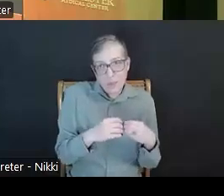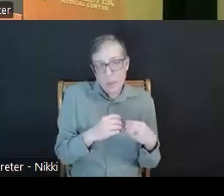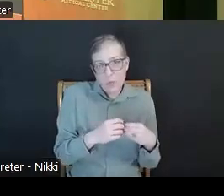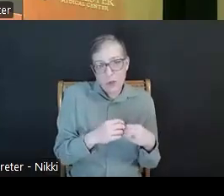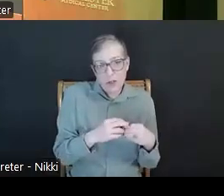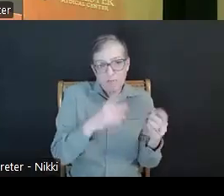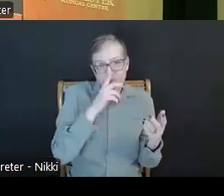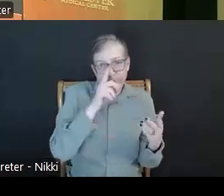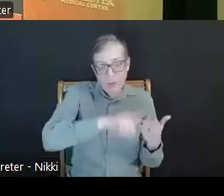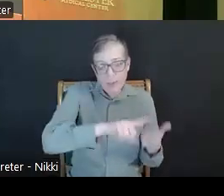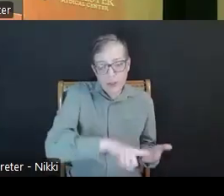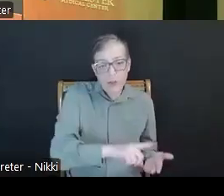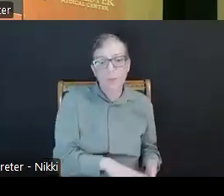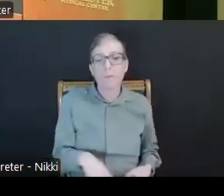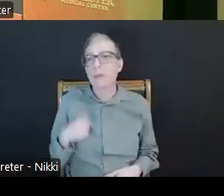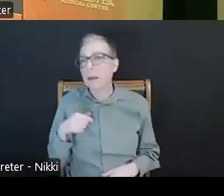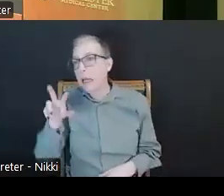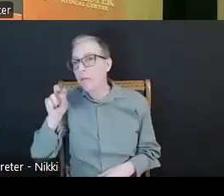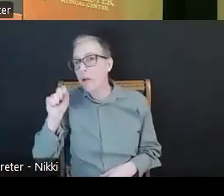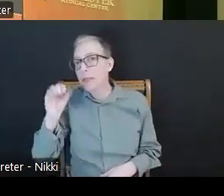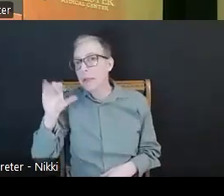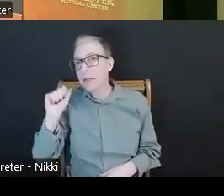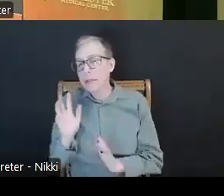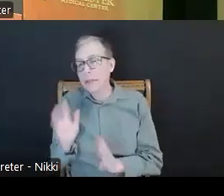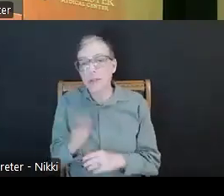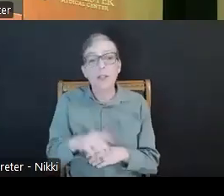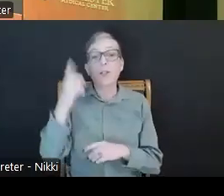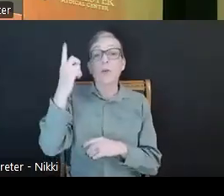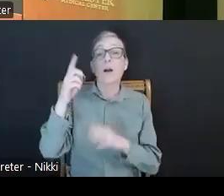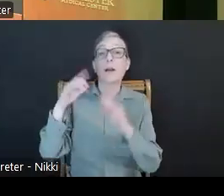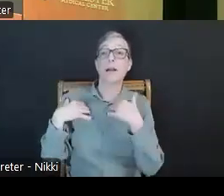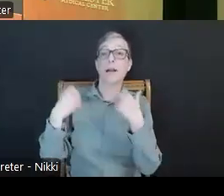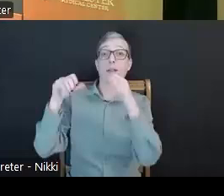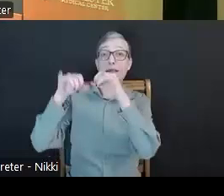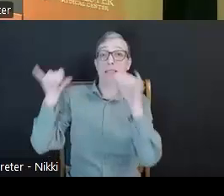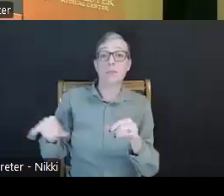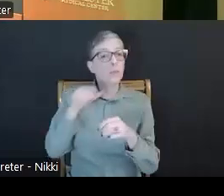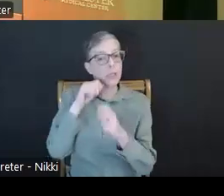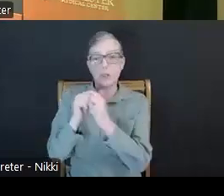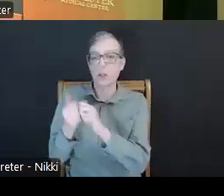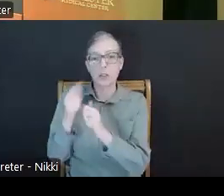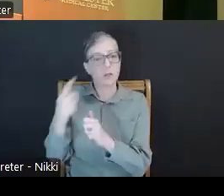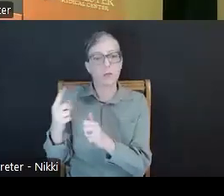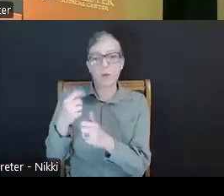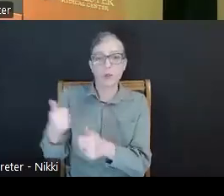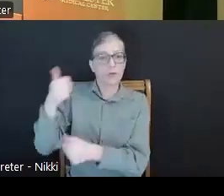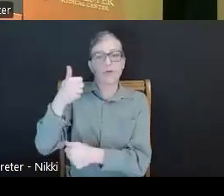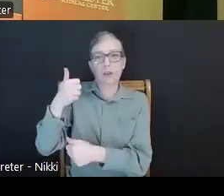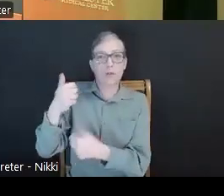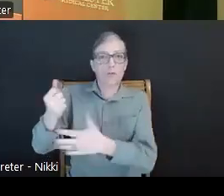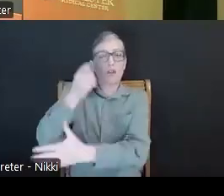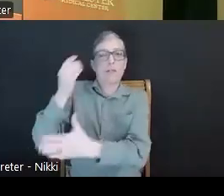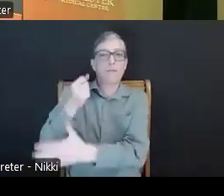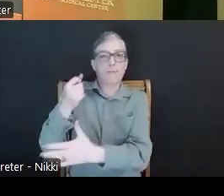limitations quickly. Mostly, this was one health system. We didn't adjust for chief complaint because it wasn't available for all the days, or all the patients that we